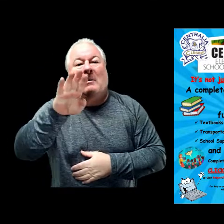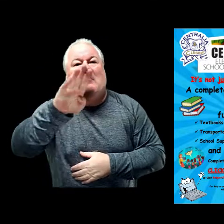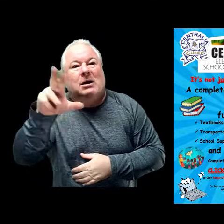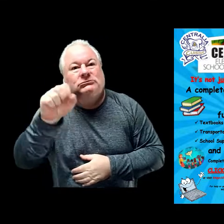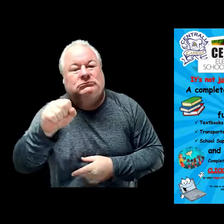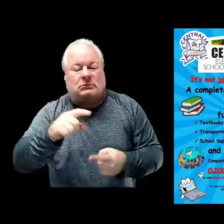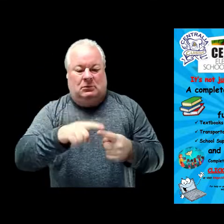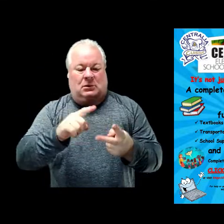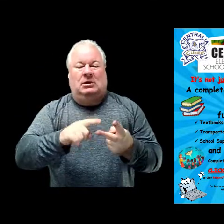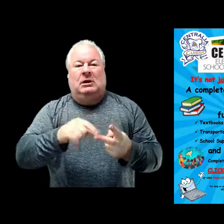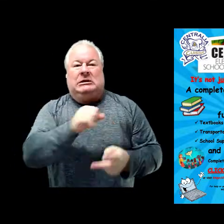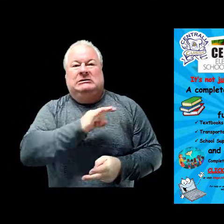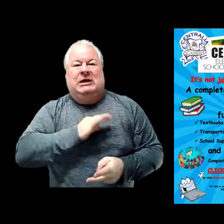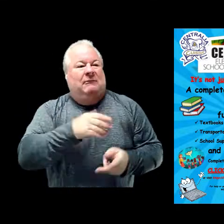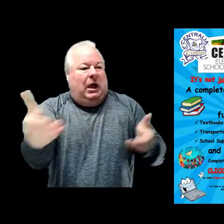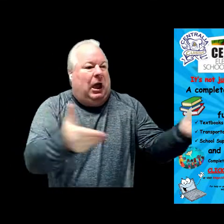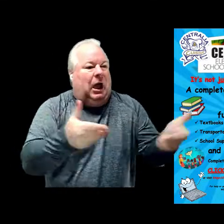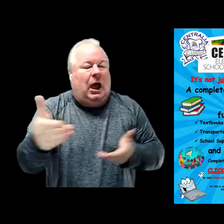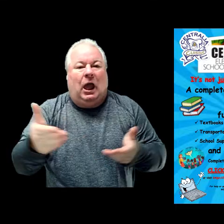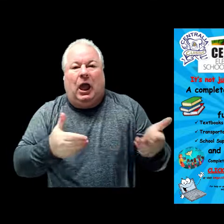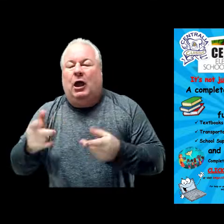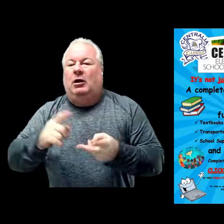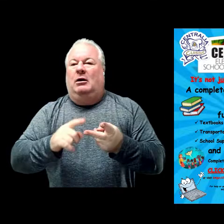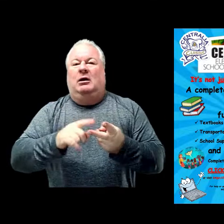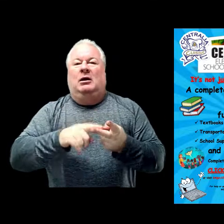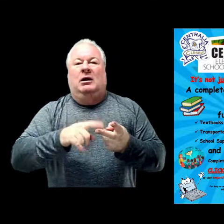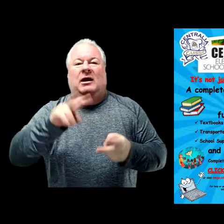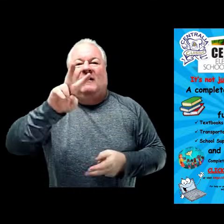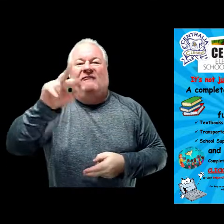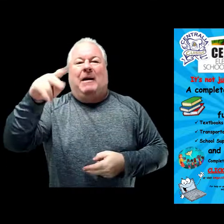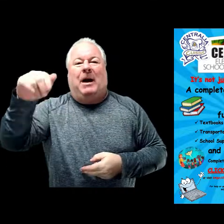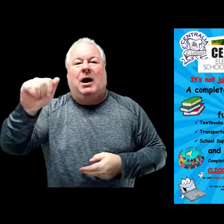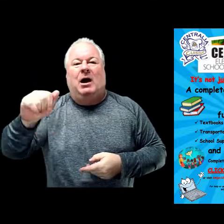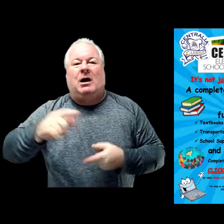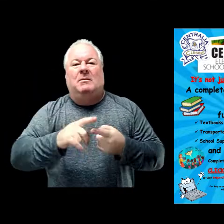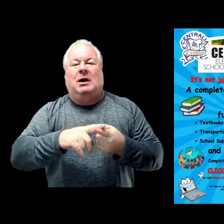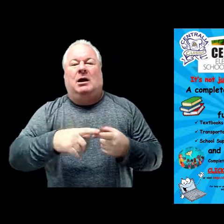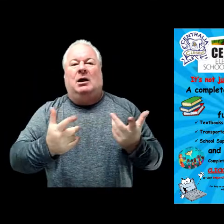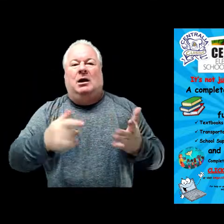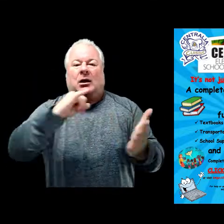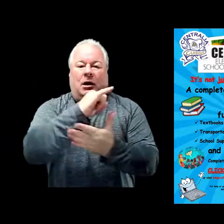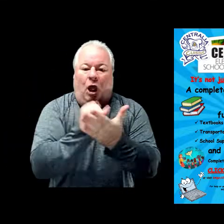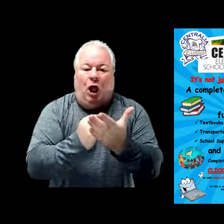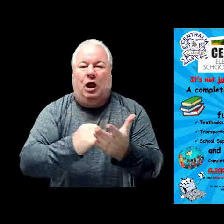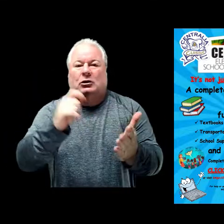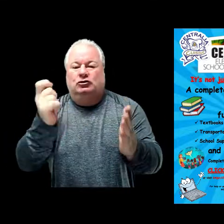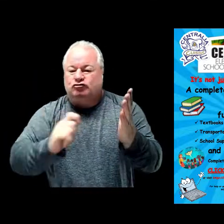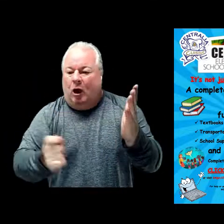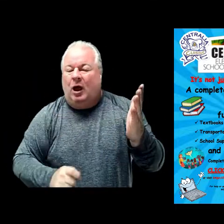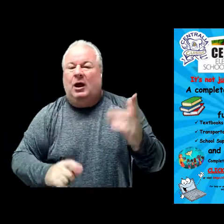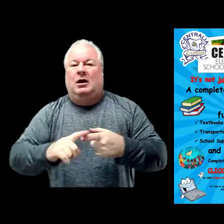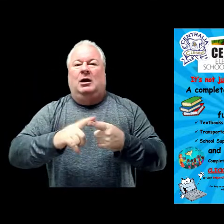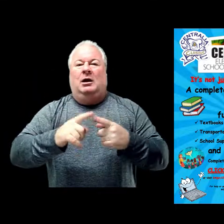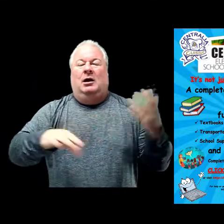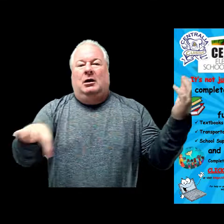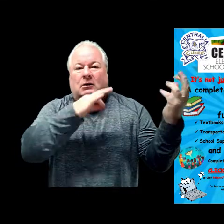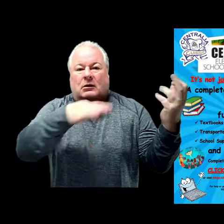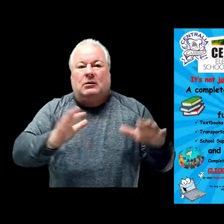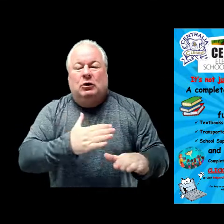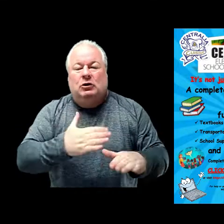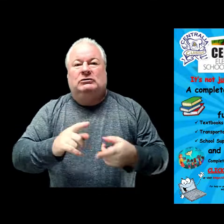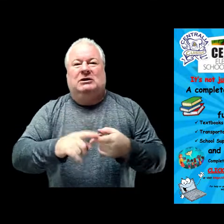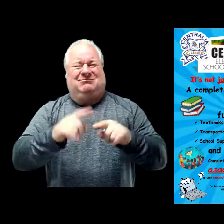transportation, staffing, visual and performing arts, school supplies, all sorts of other things that have nothing to